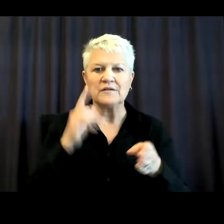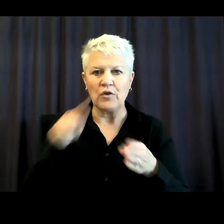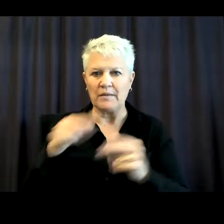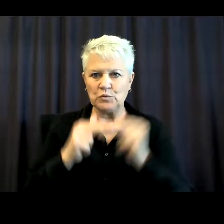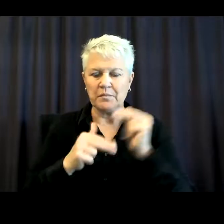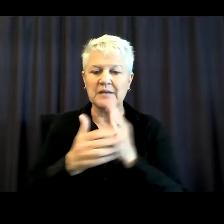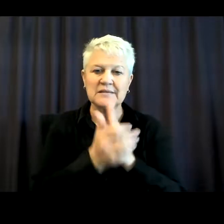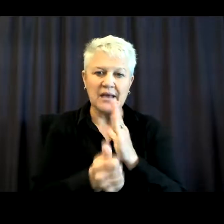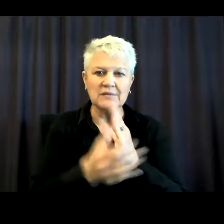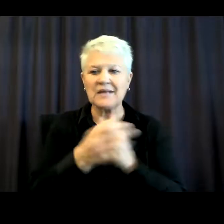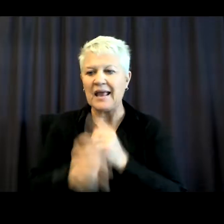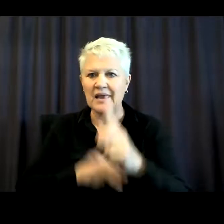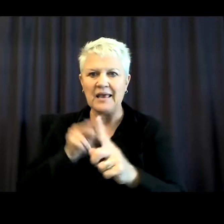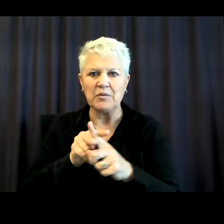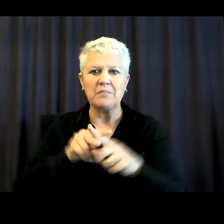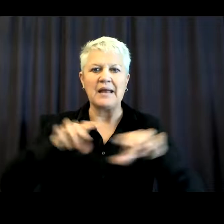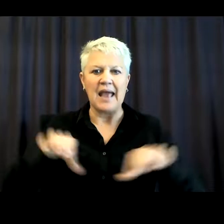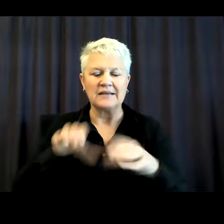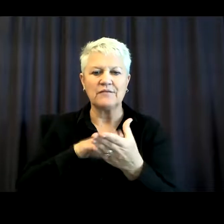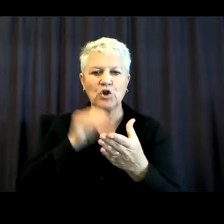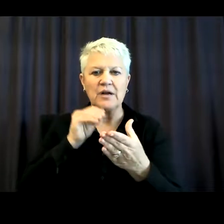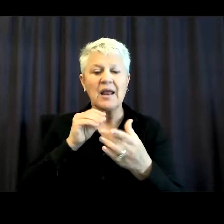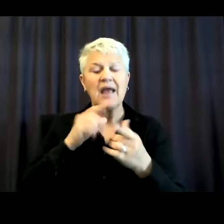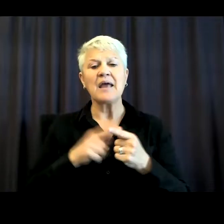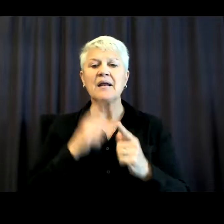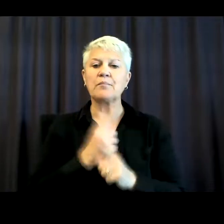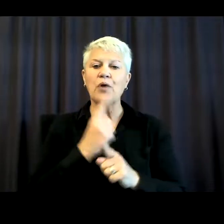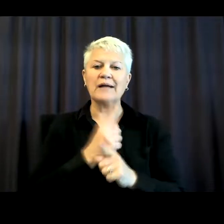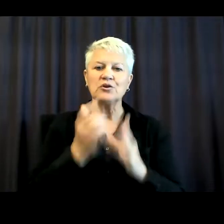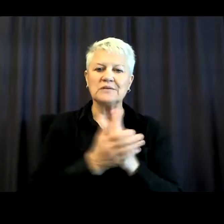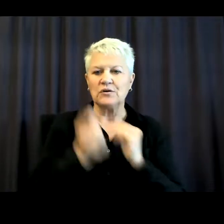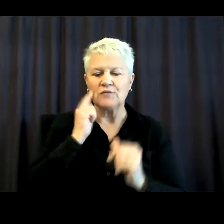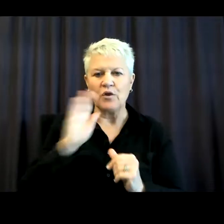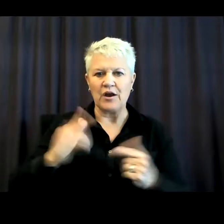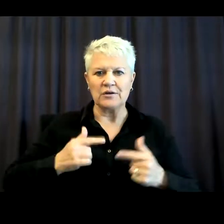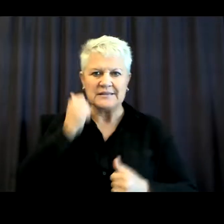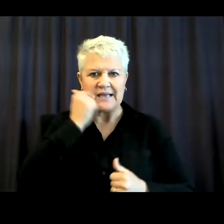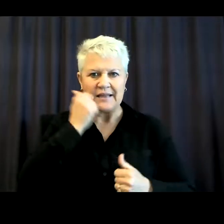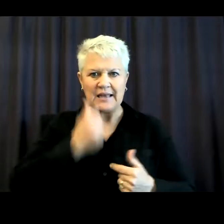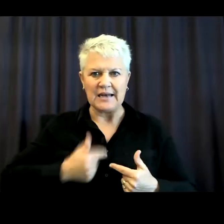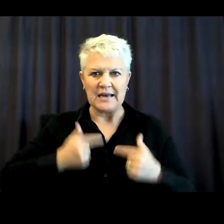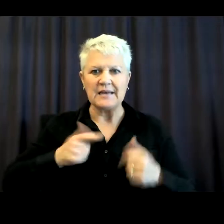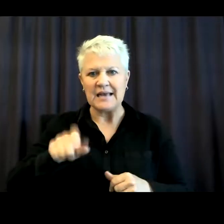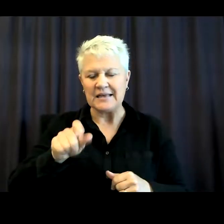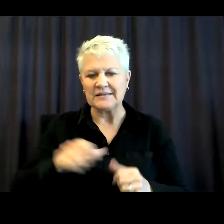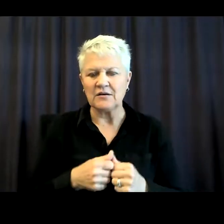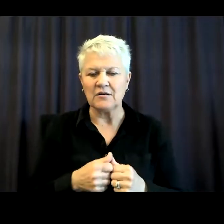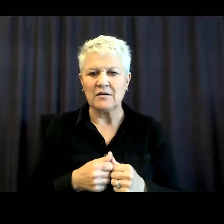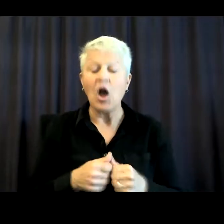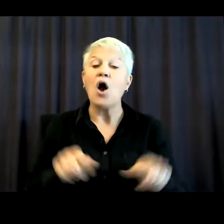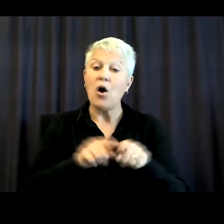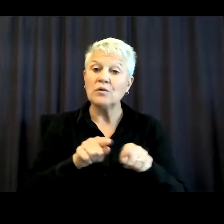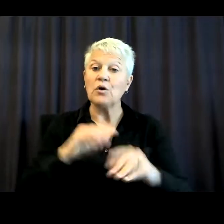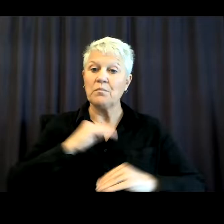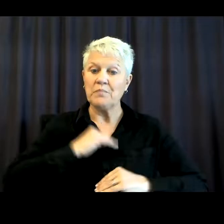and to implement active learning, and then practical skills for daily needs. And it also meets early intervention